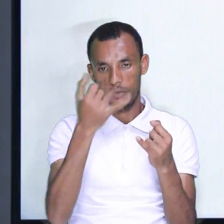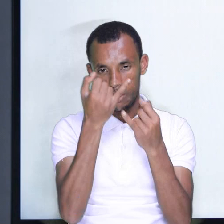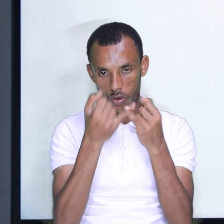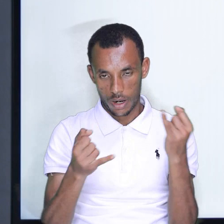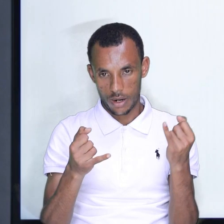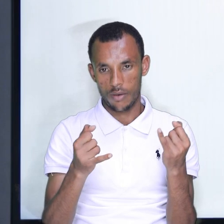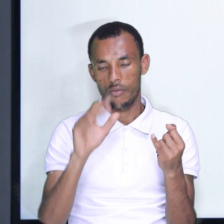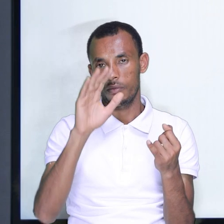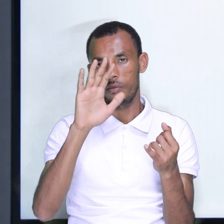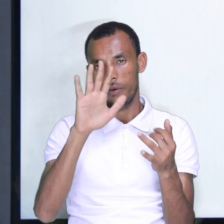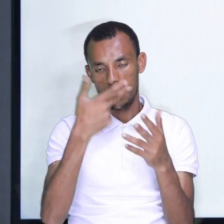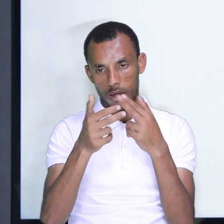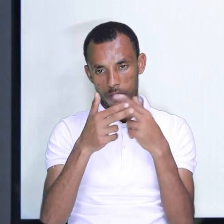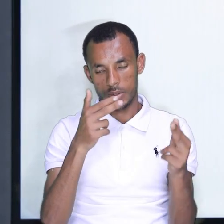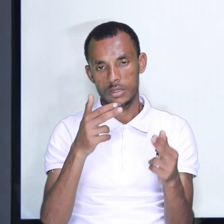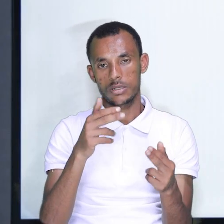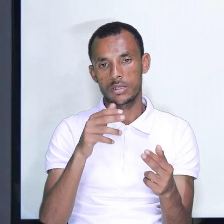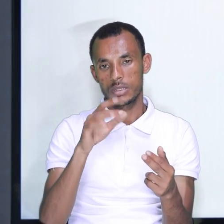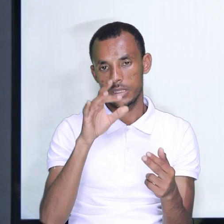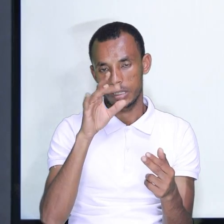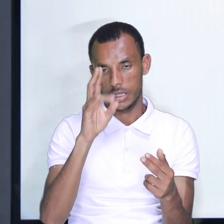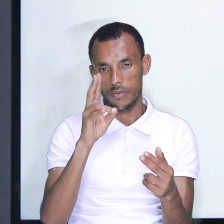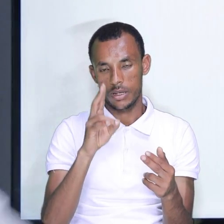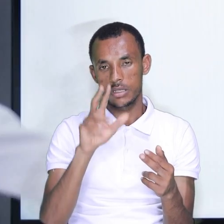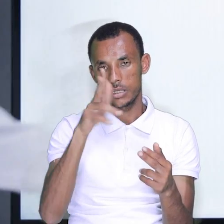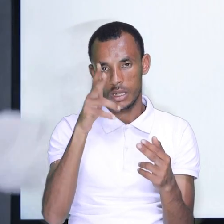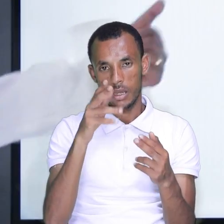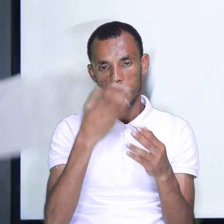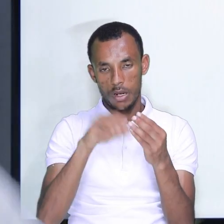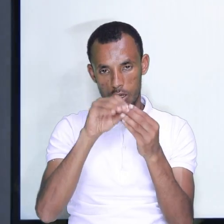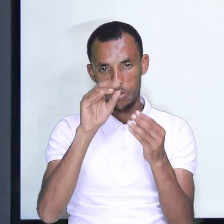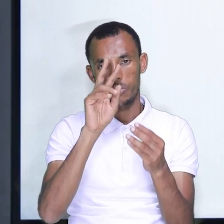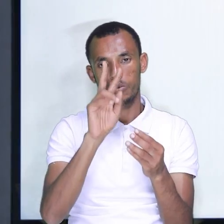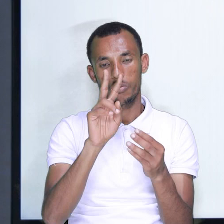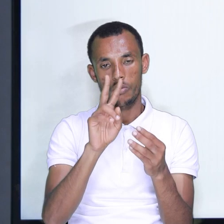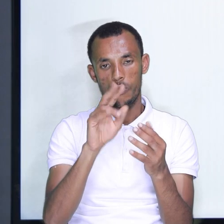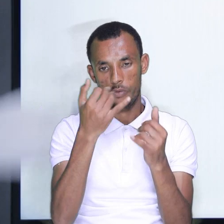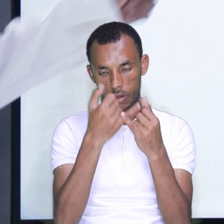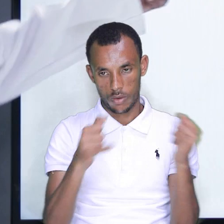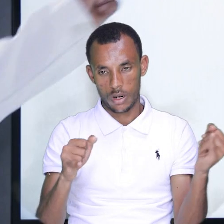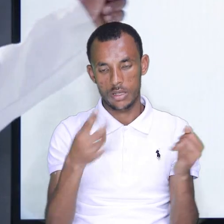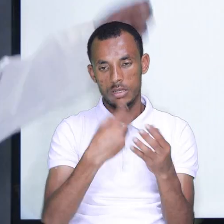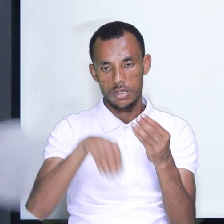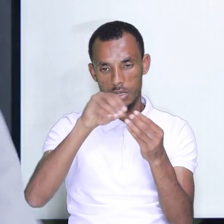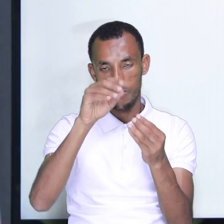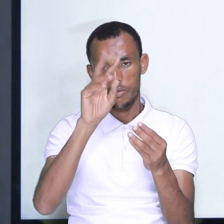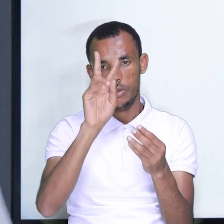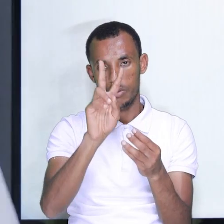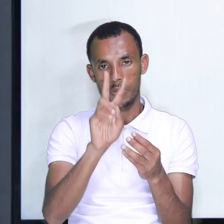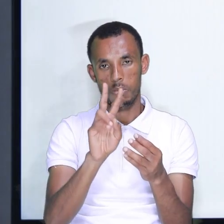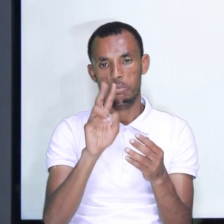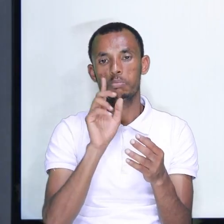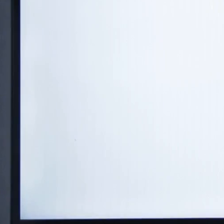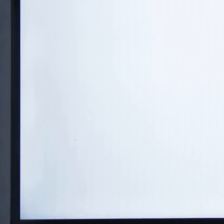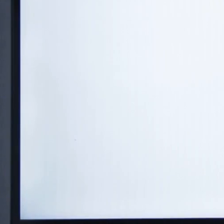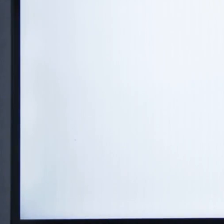factorial, 3 plus 2 factorial, the factorial of their sum. The sum of the 2 factorials. What is